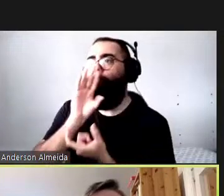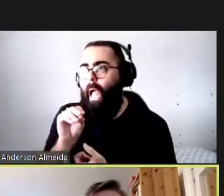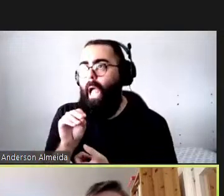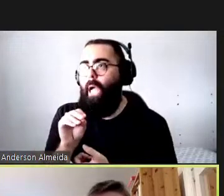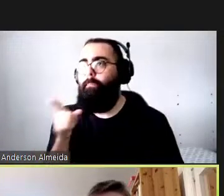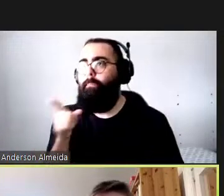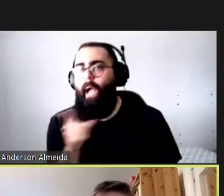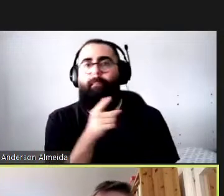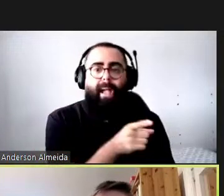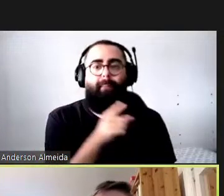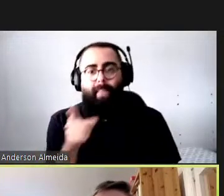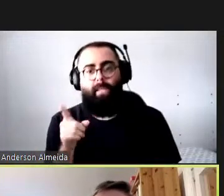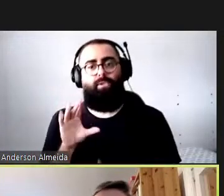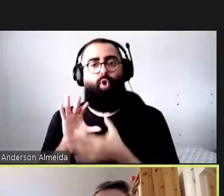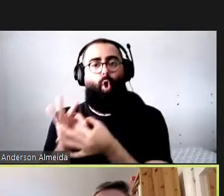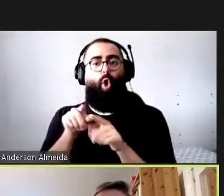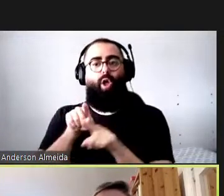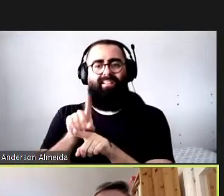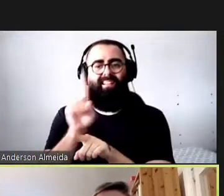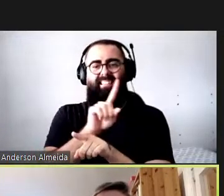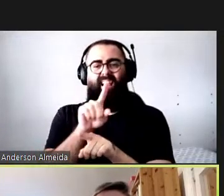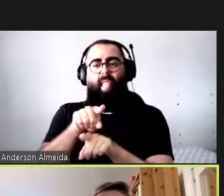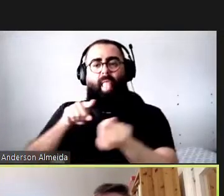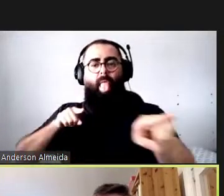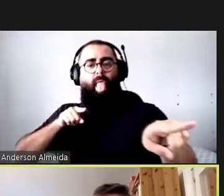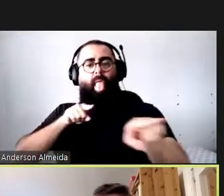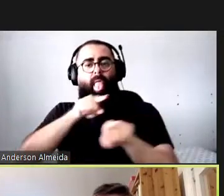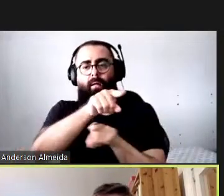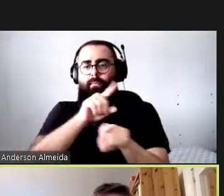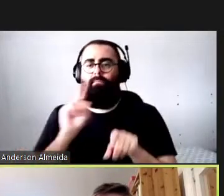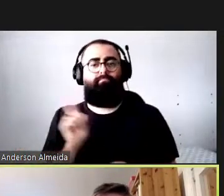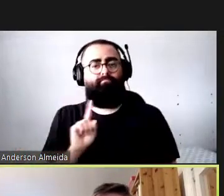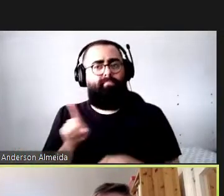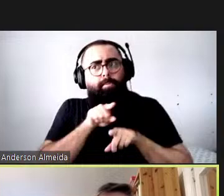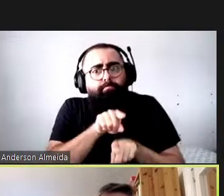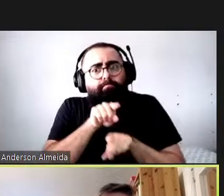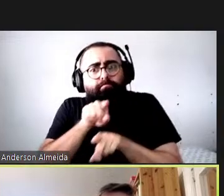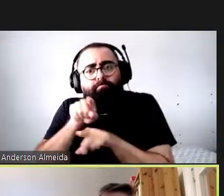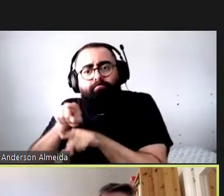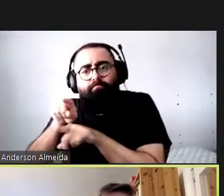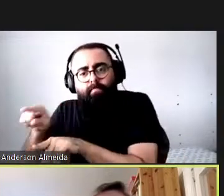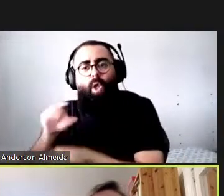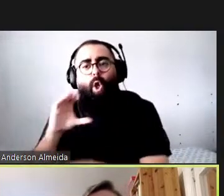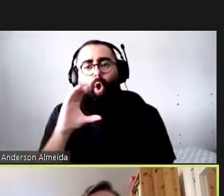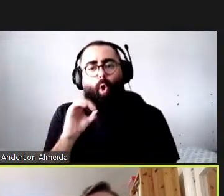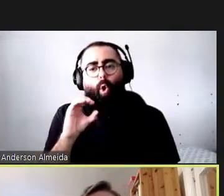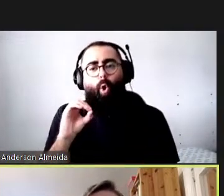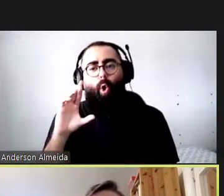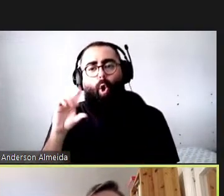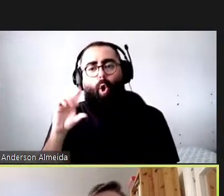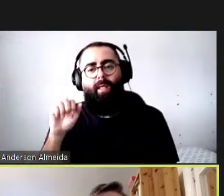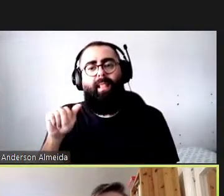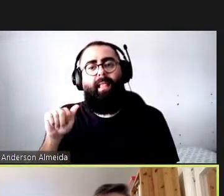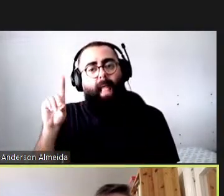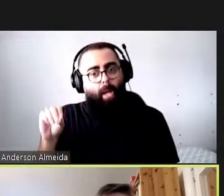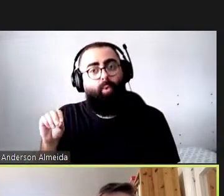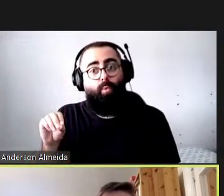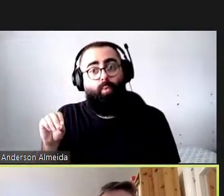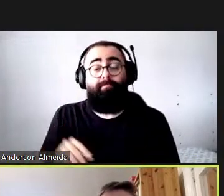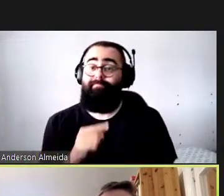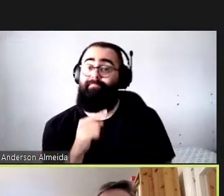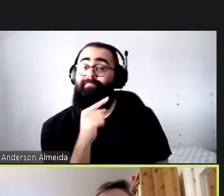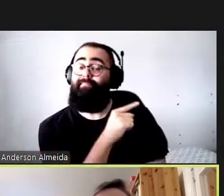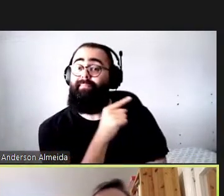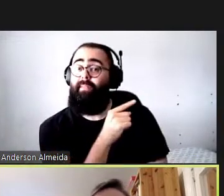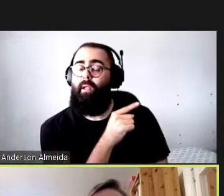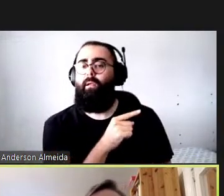of coordination. But most of this research has been done not necessarily